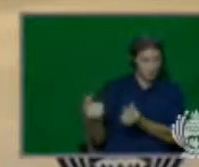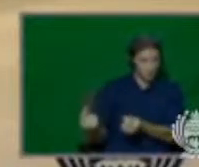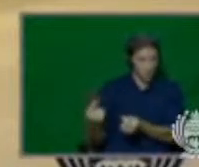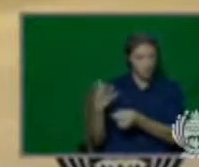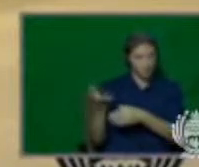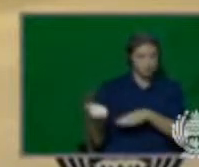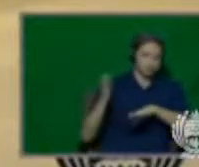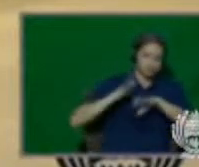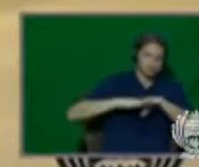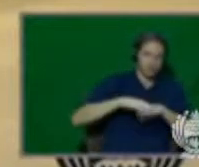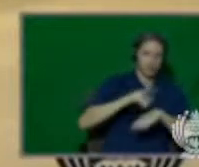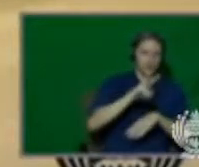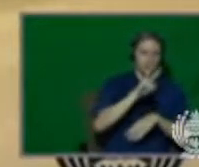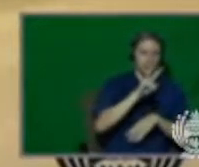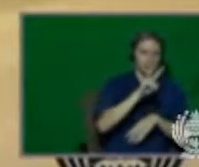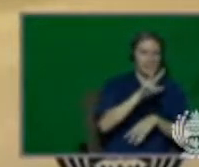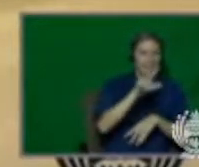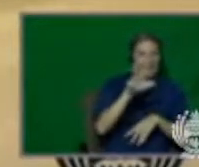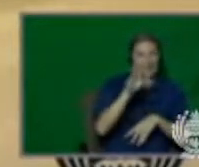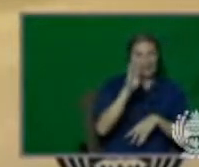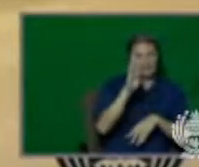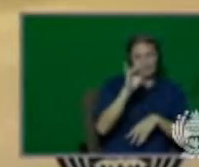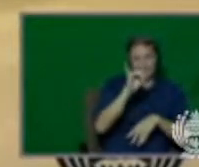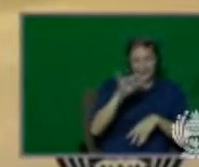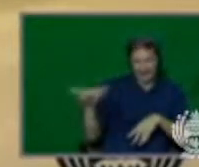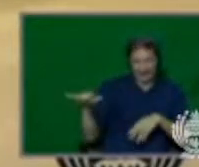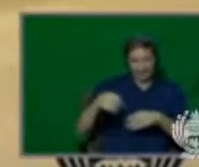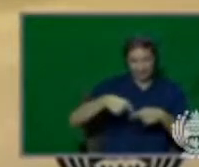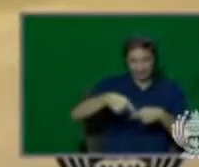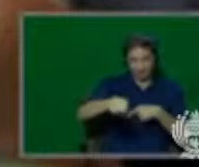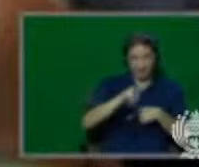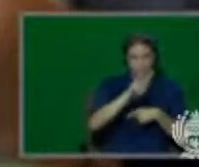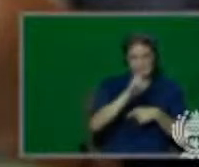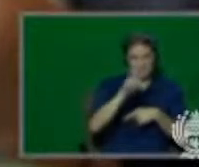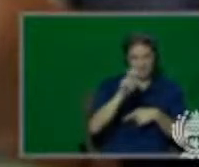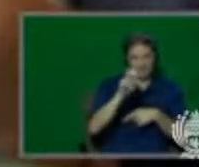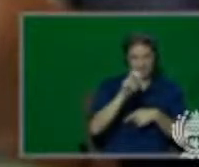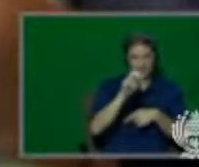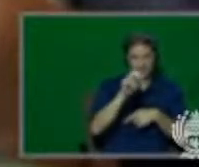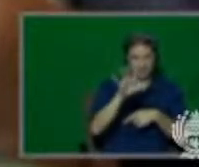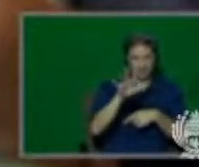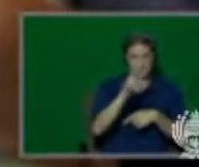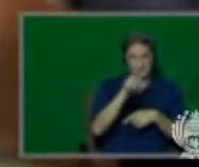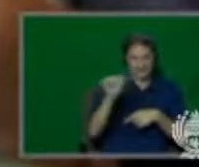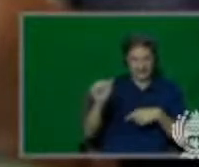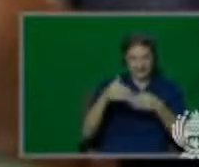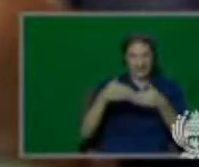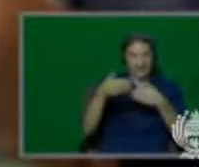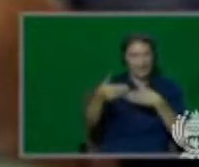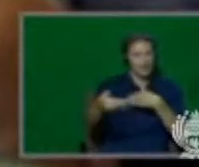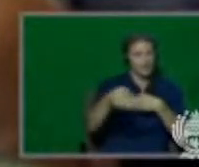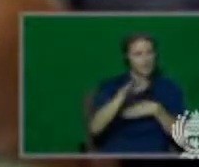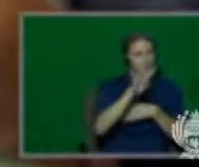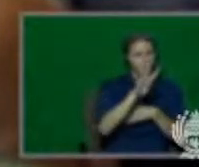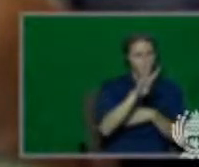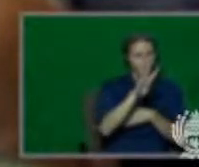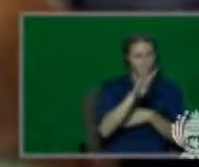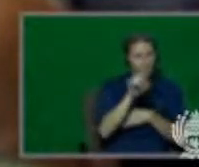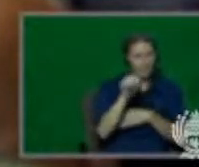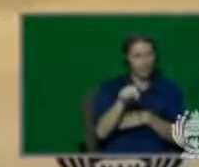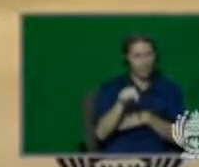in 25-26 and 14.5 billion in 26-27. Madam